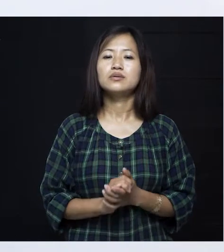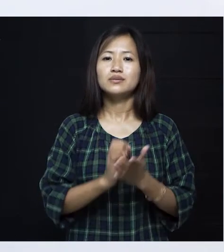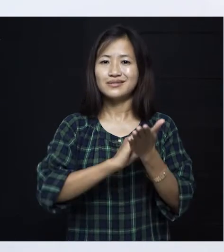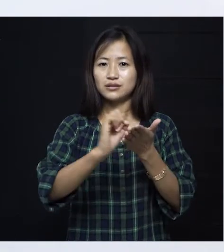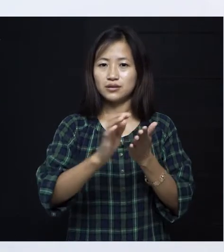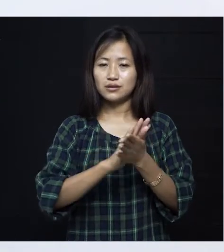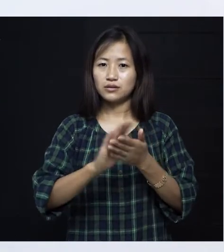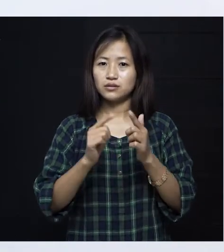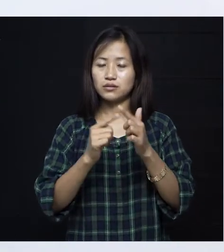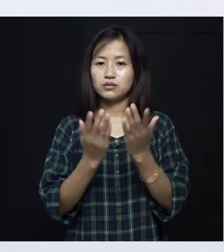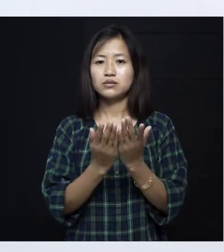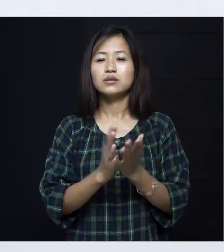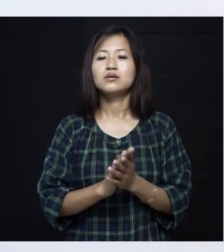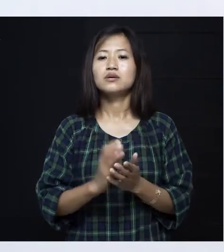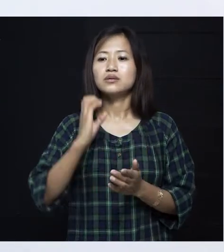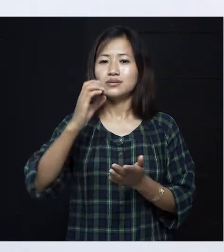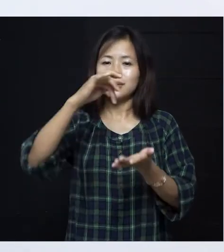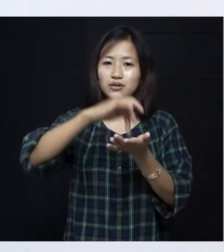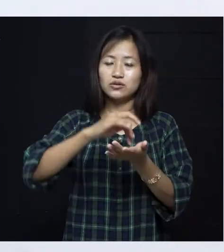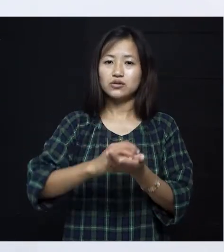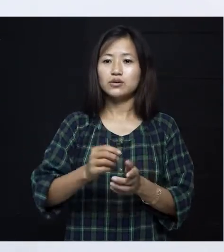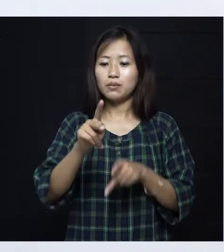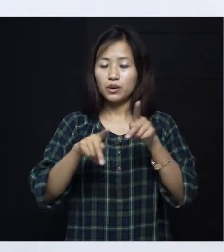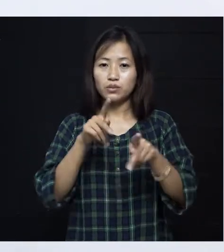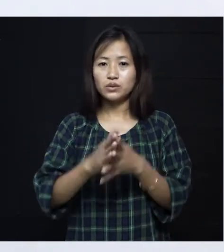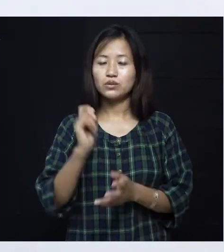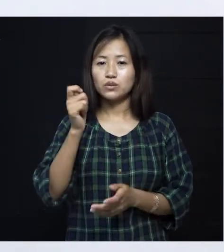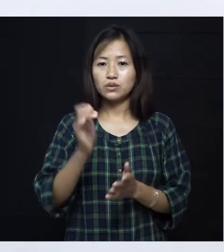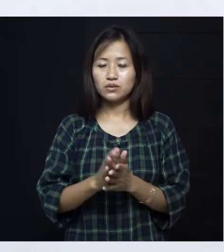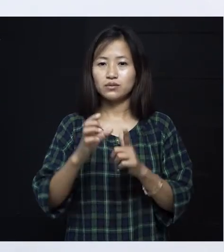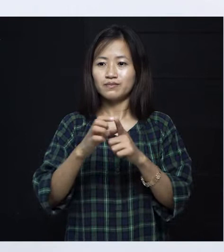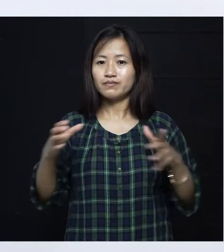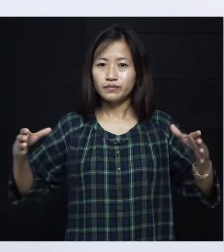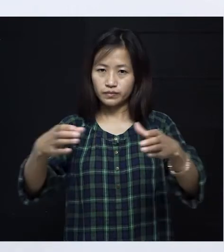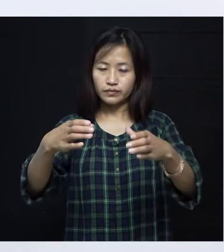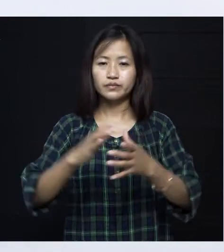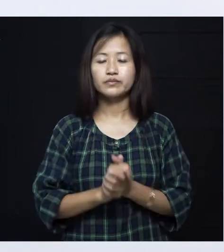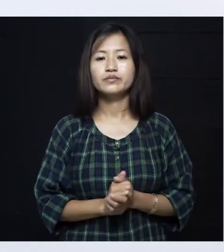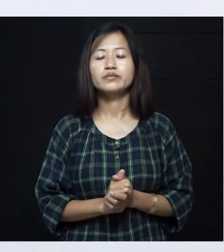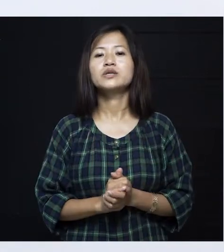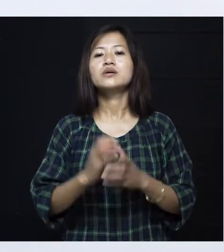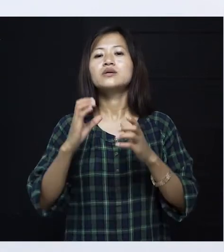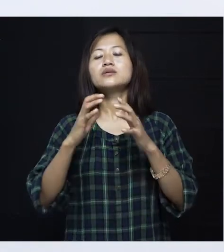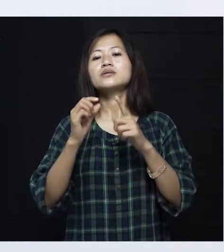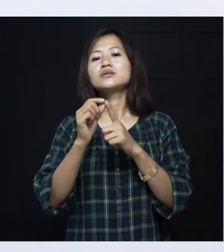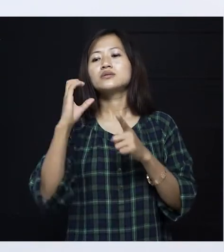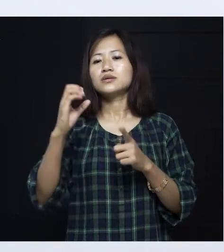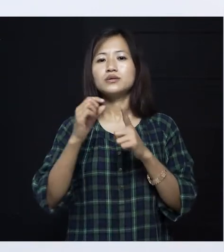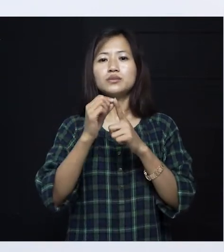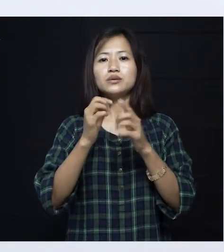written clearly in your textbook, the Central Public Work Department. Okay, that is